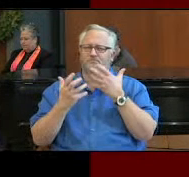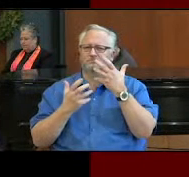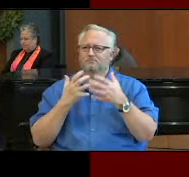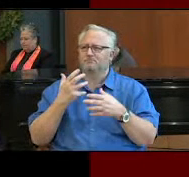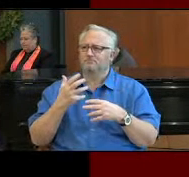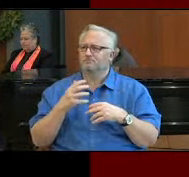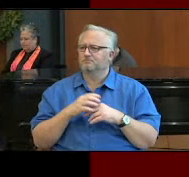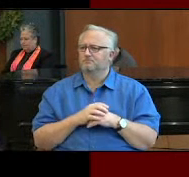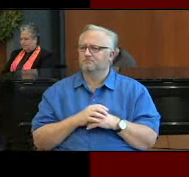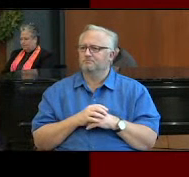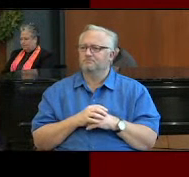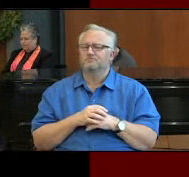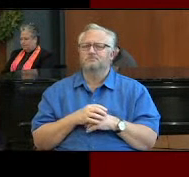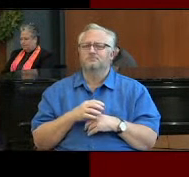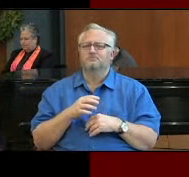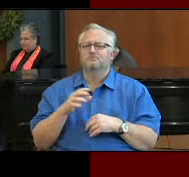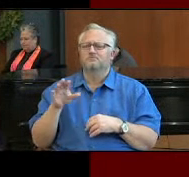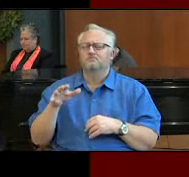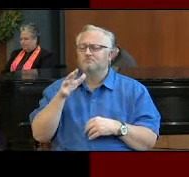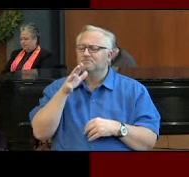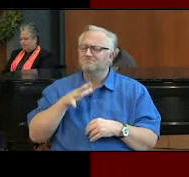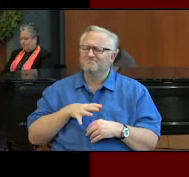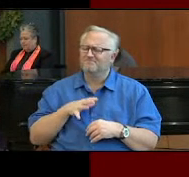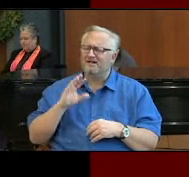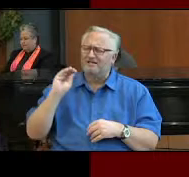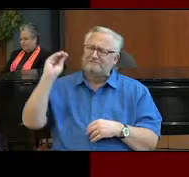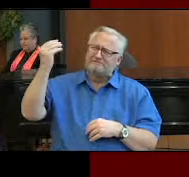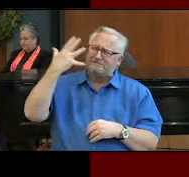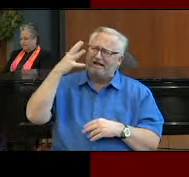Señora, come on over here. Stand in the shade. You don't have to stand in the sun.